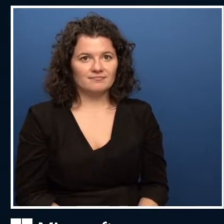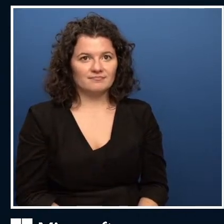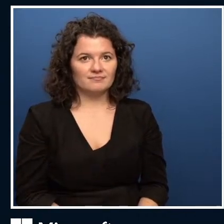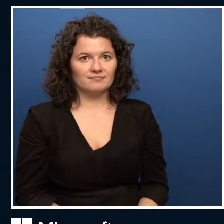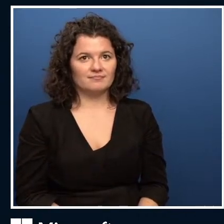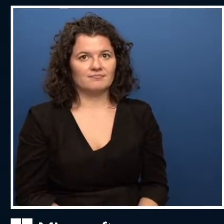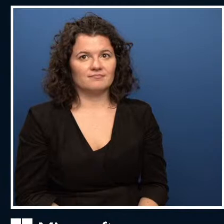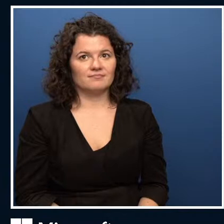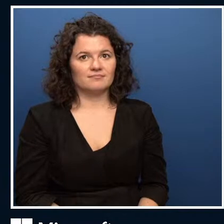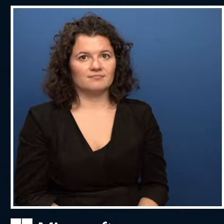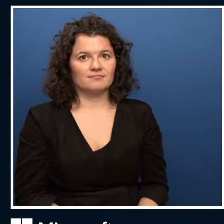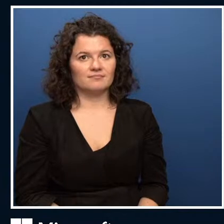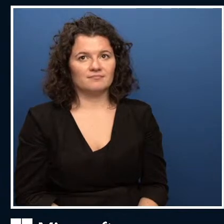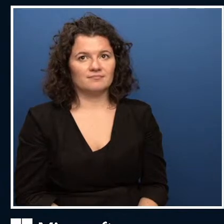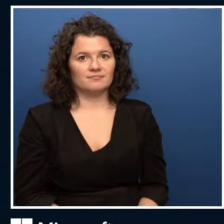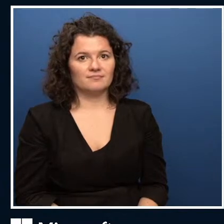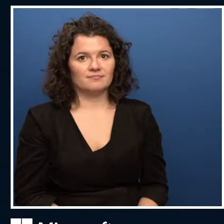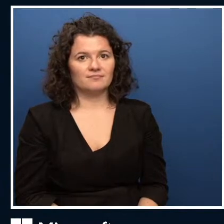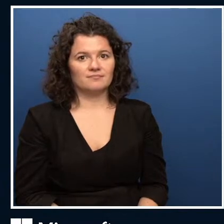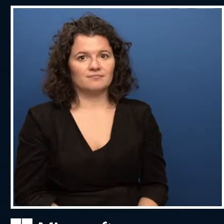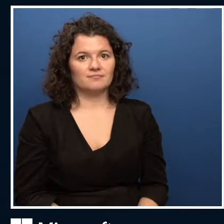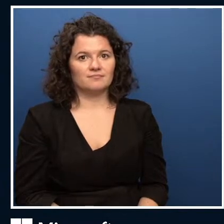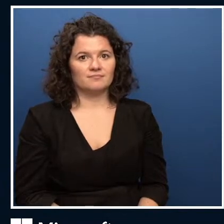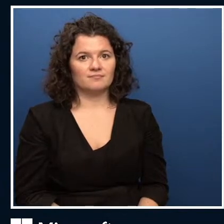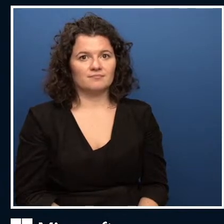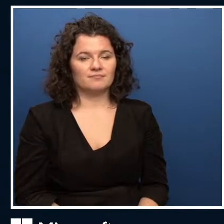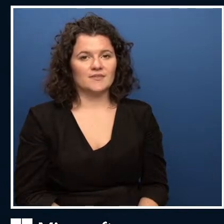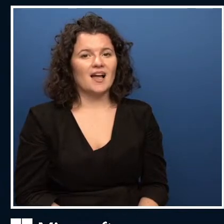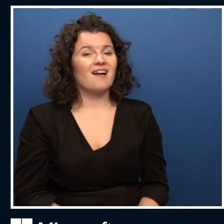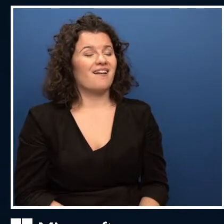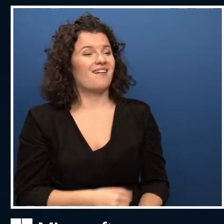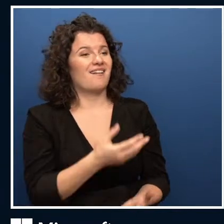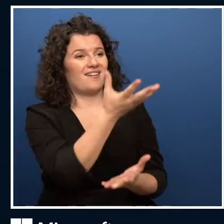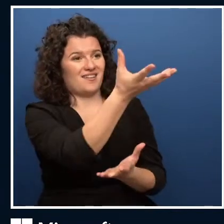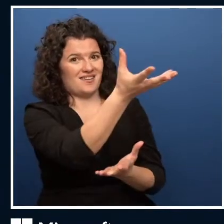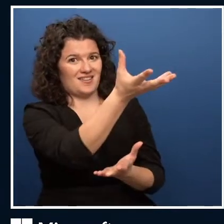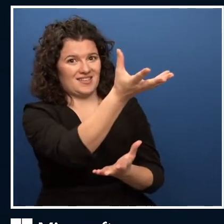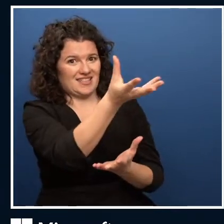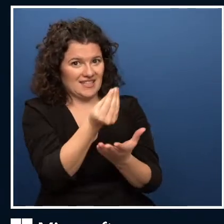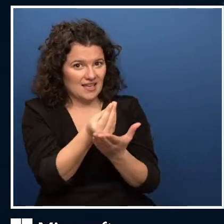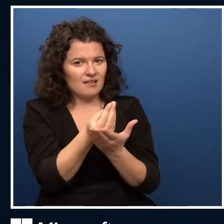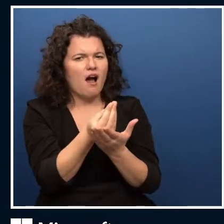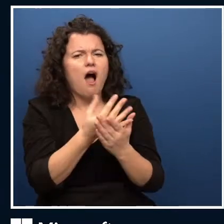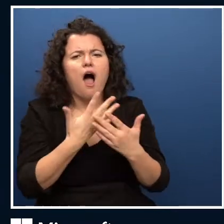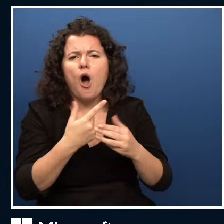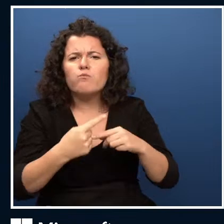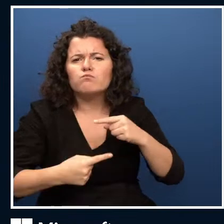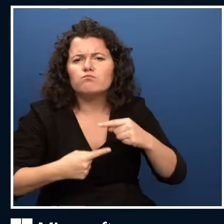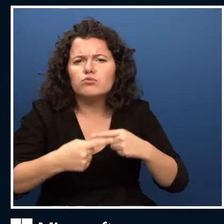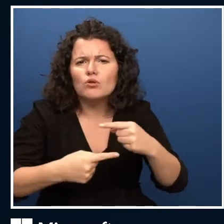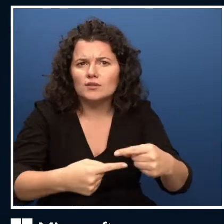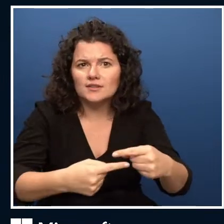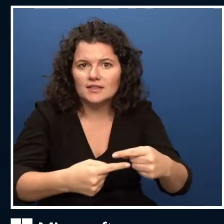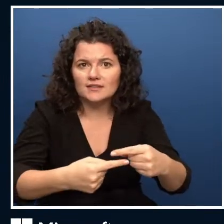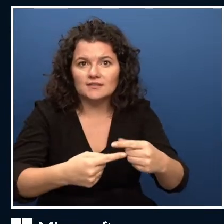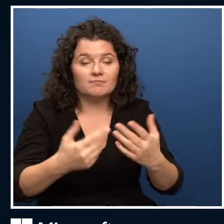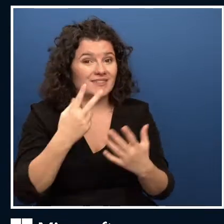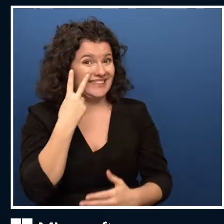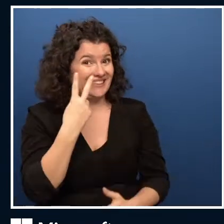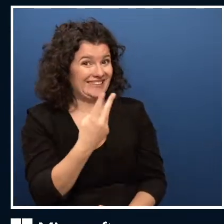process? This might be a bit overwhelming to see, but we'll come back to